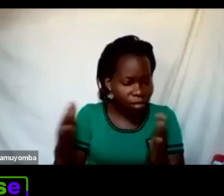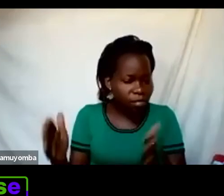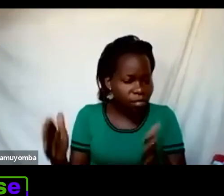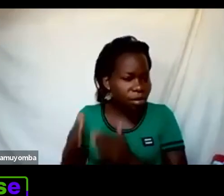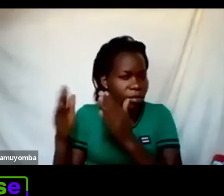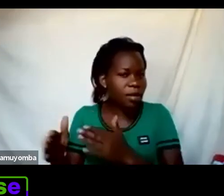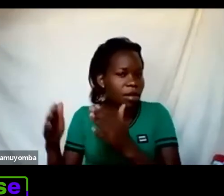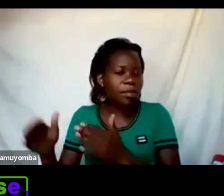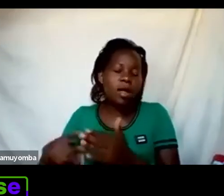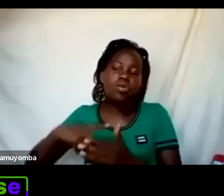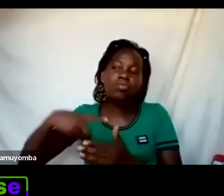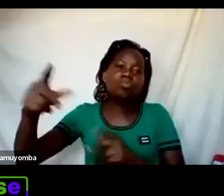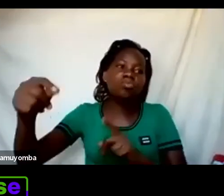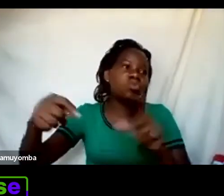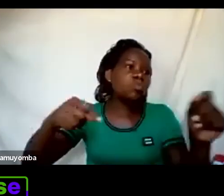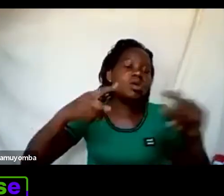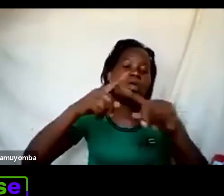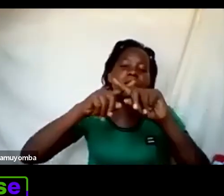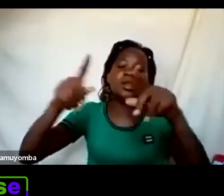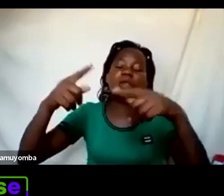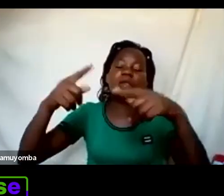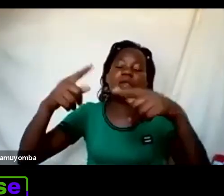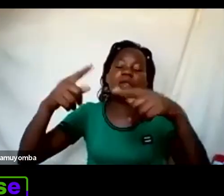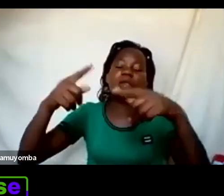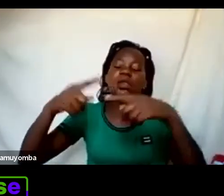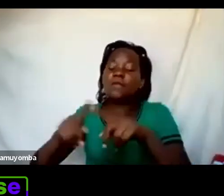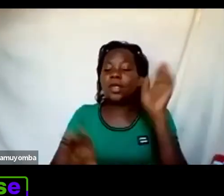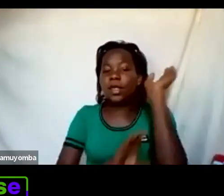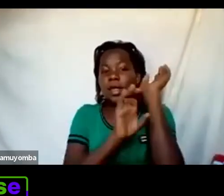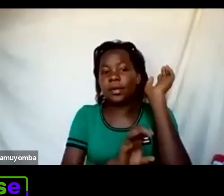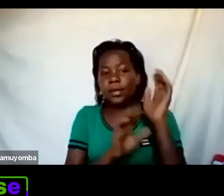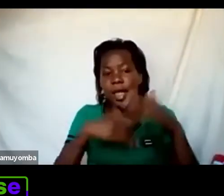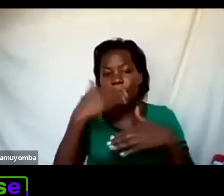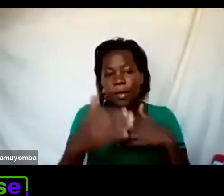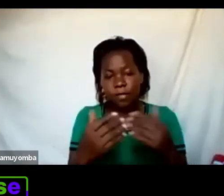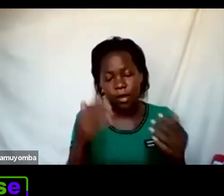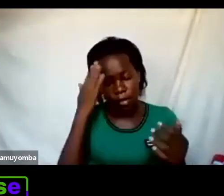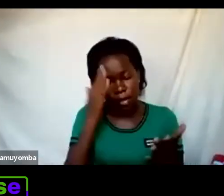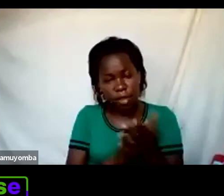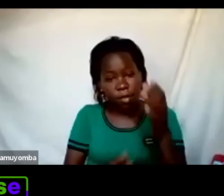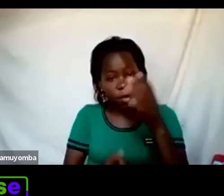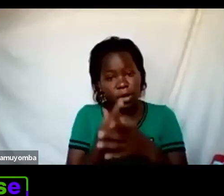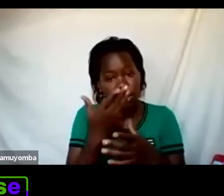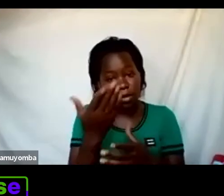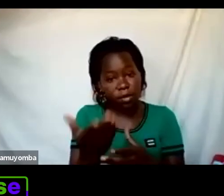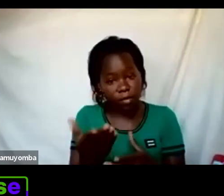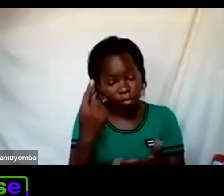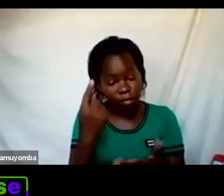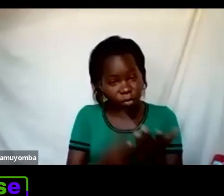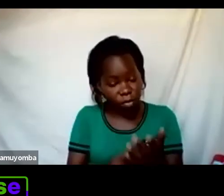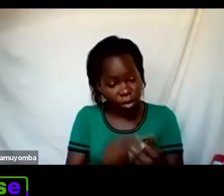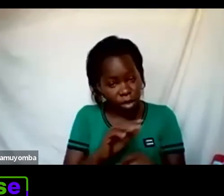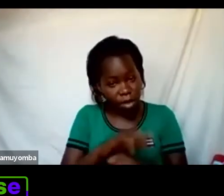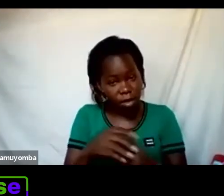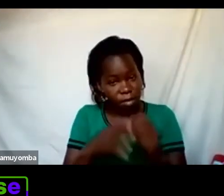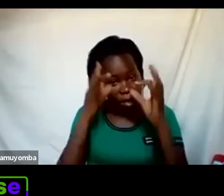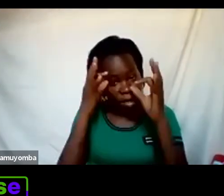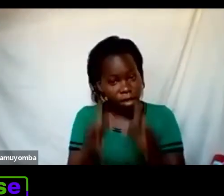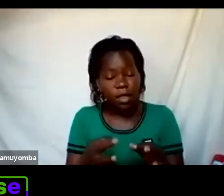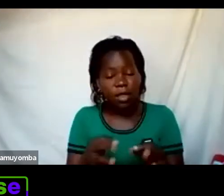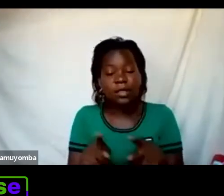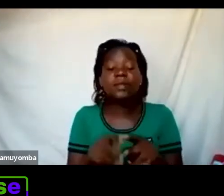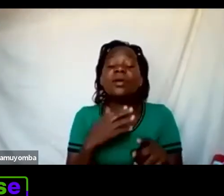step into. And I believe that the opportunity out there for Ugandan-made products, I also want to assure the young people